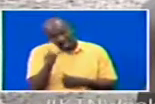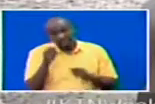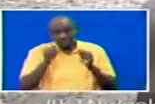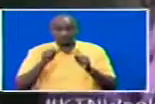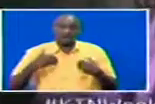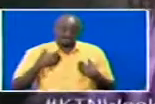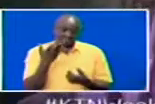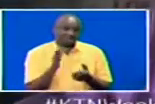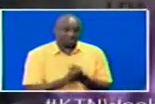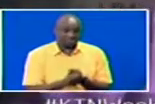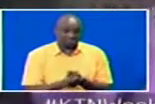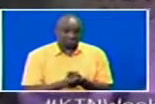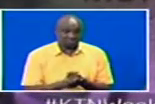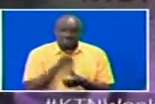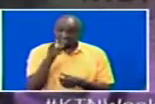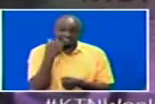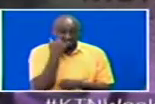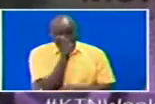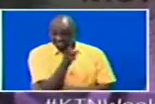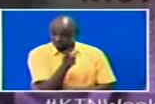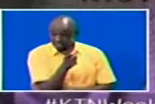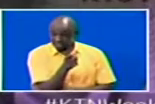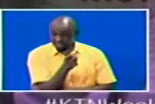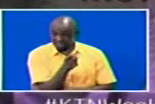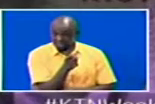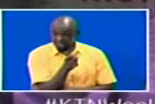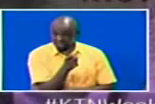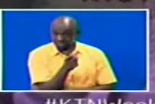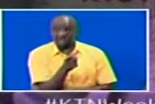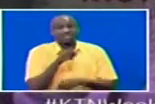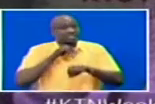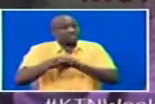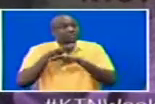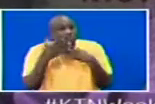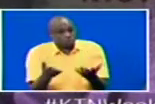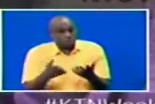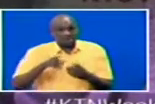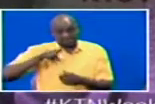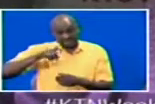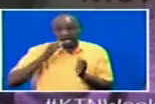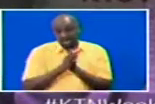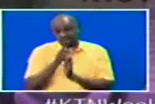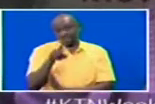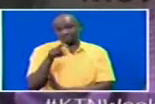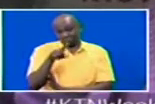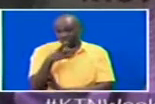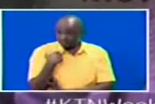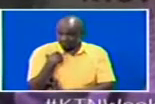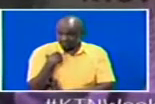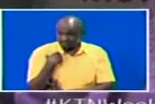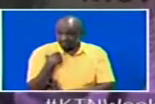anemia. This disease is transmitted through a bite of sandfly